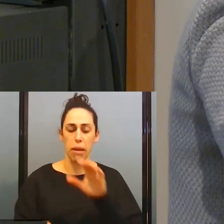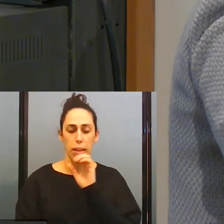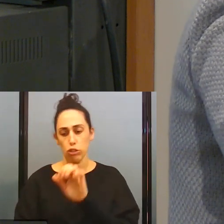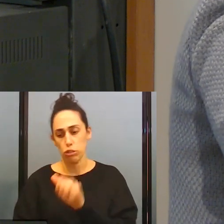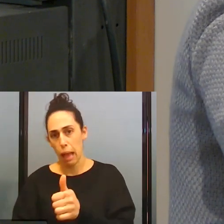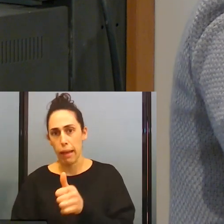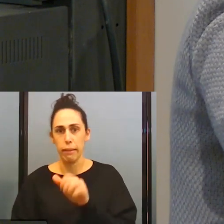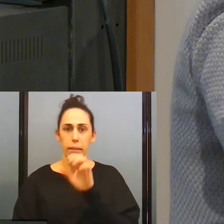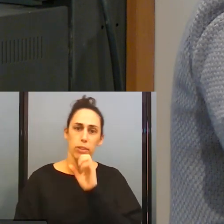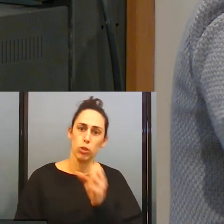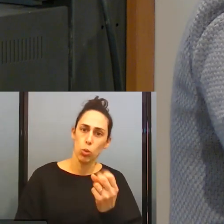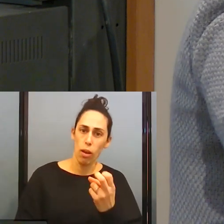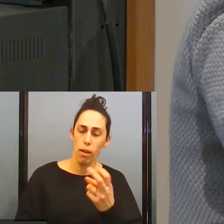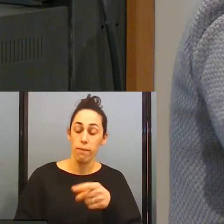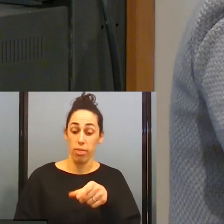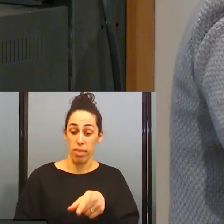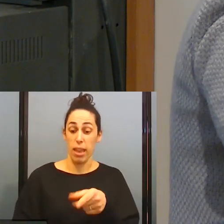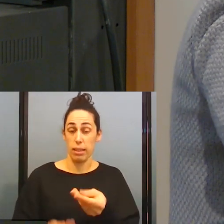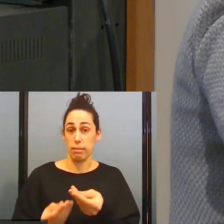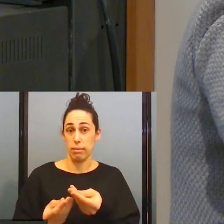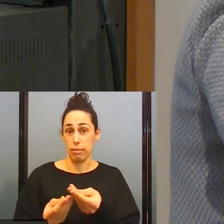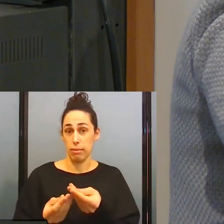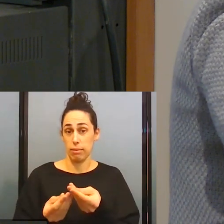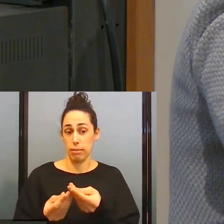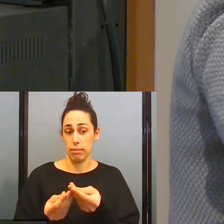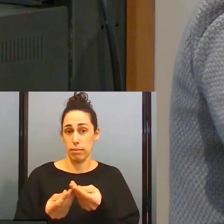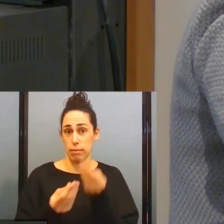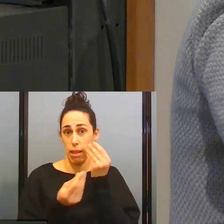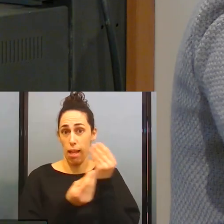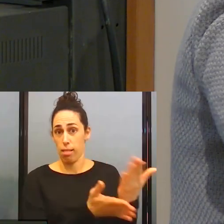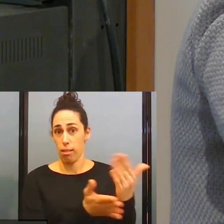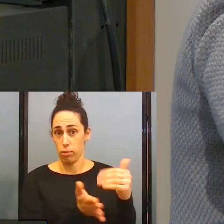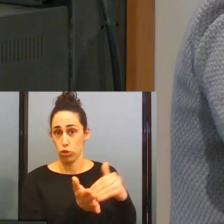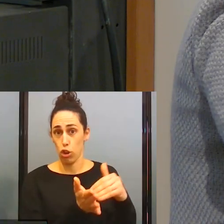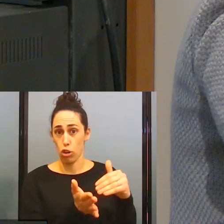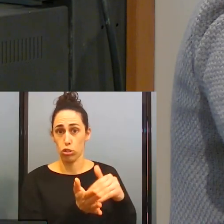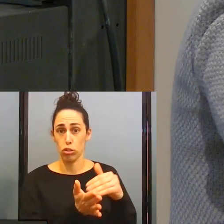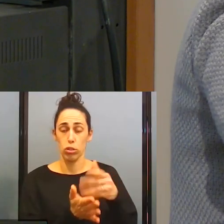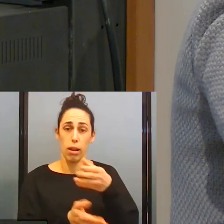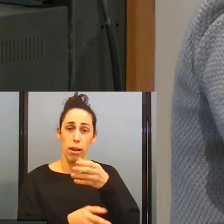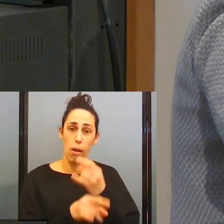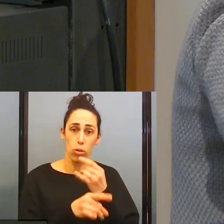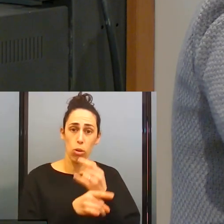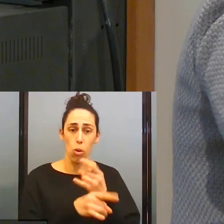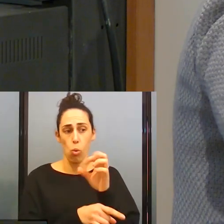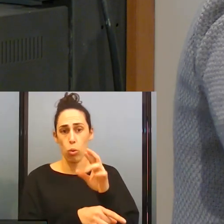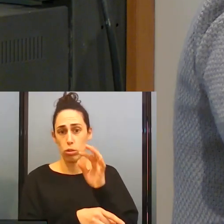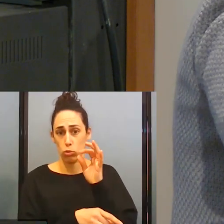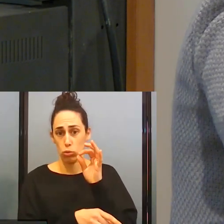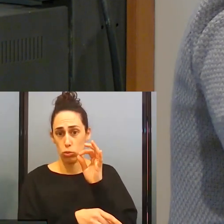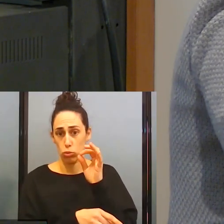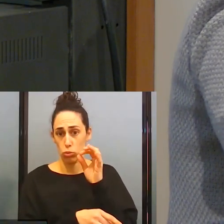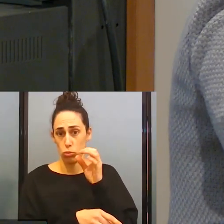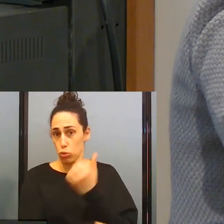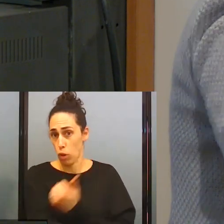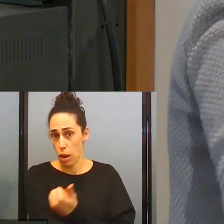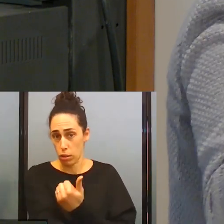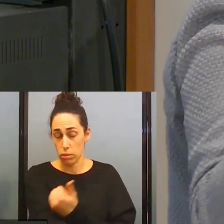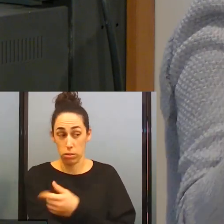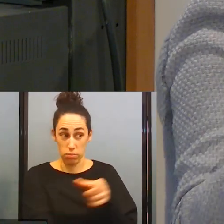like drug/alcohol use to a physician, are they required to inform guardians?